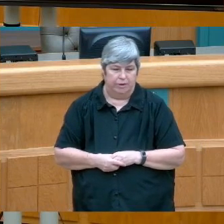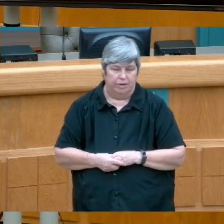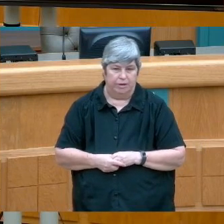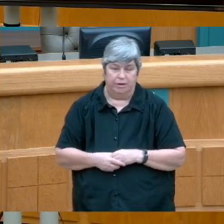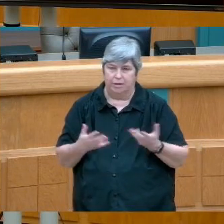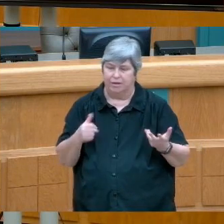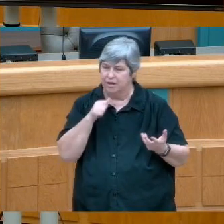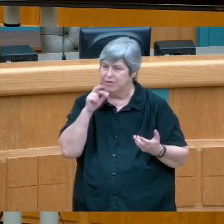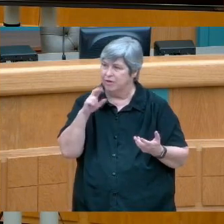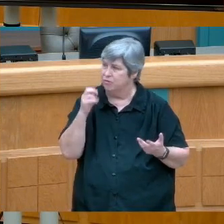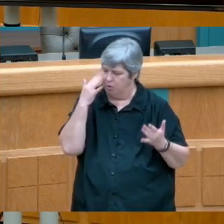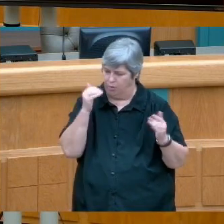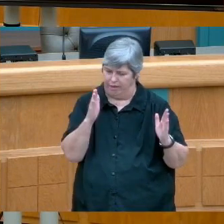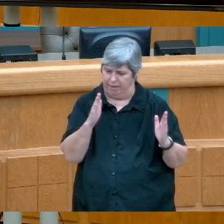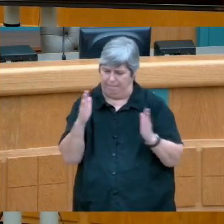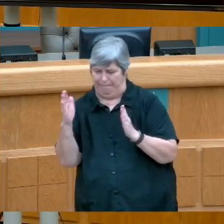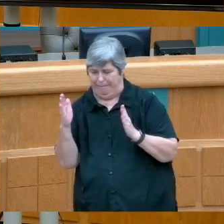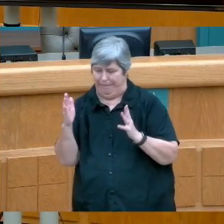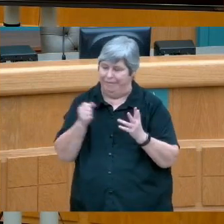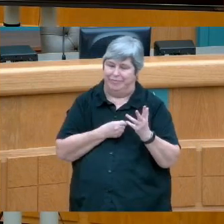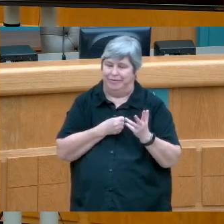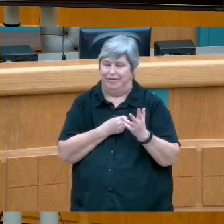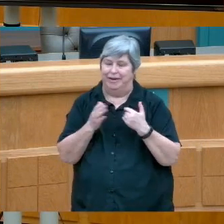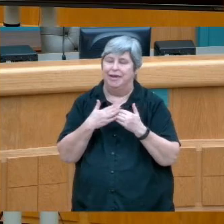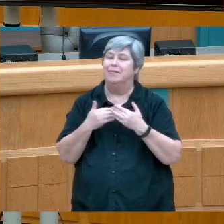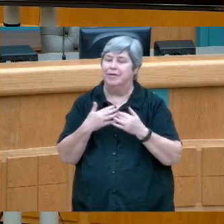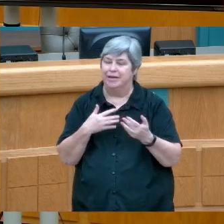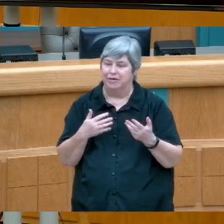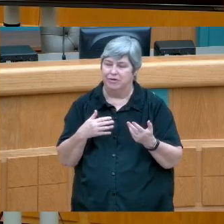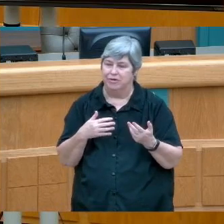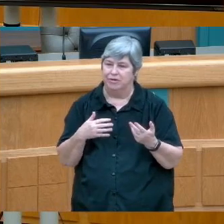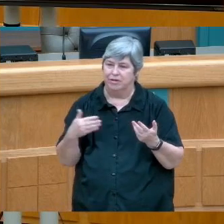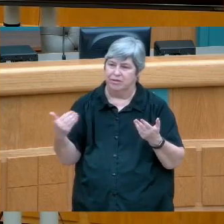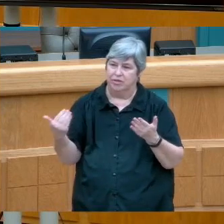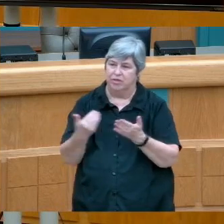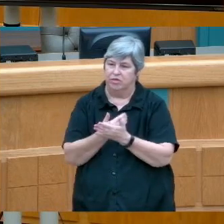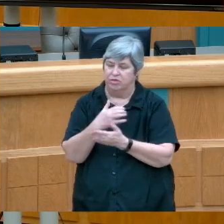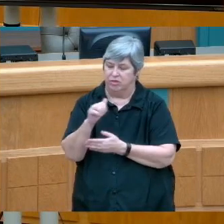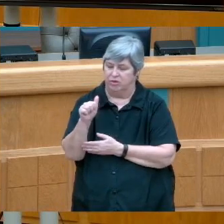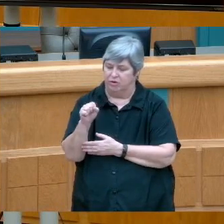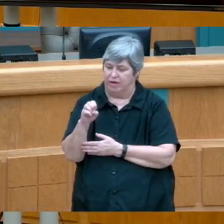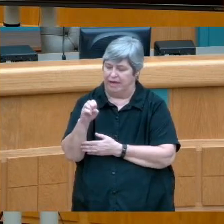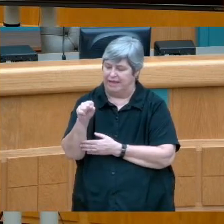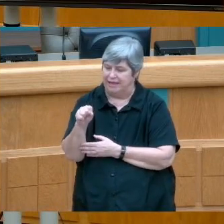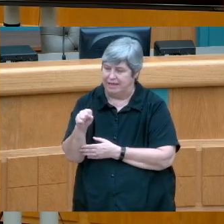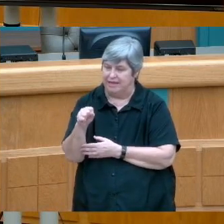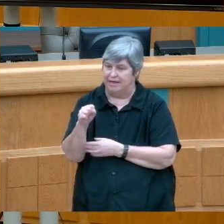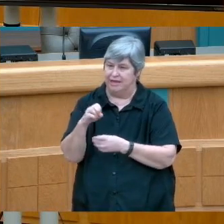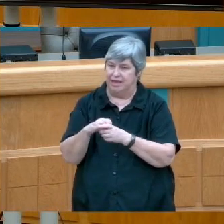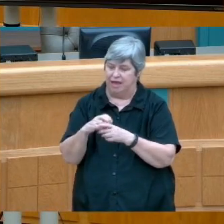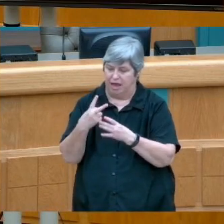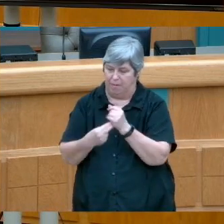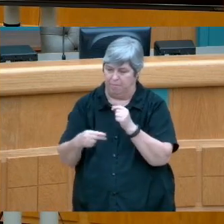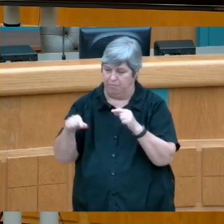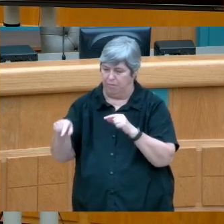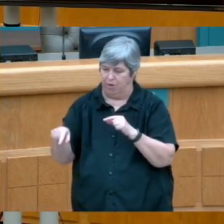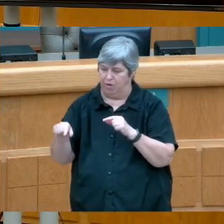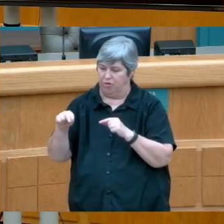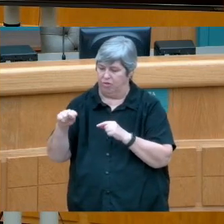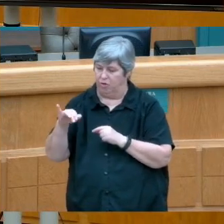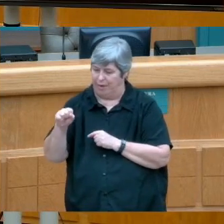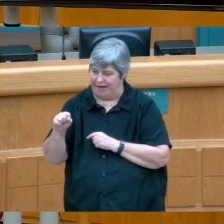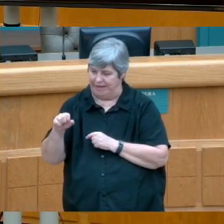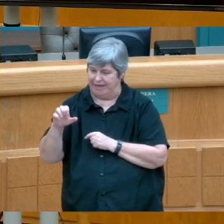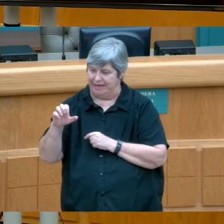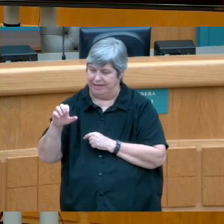I'm not sure why these slid over like that, but there's, for the new cases in both Nueces County and